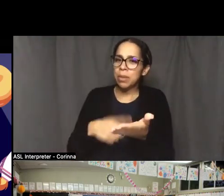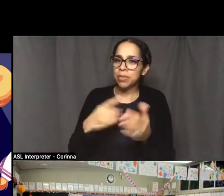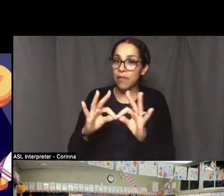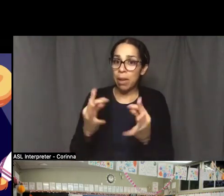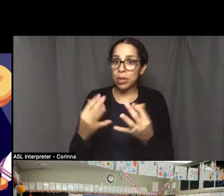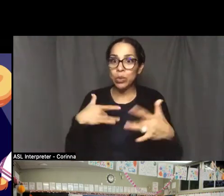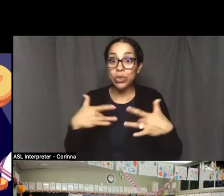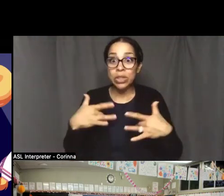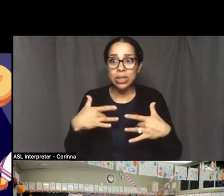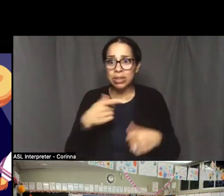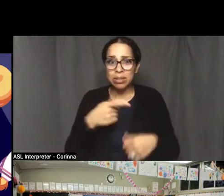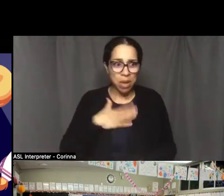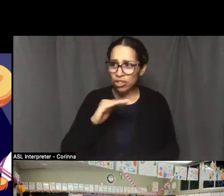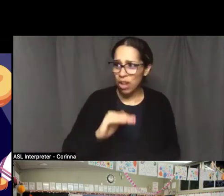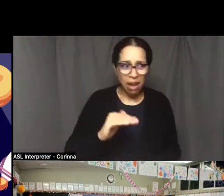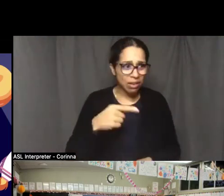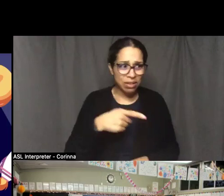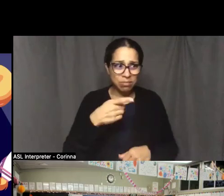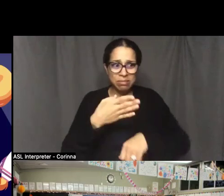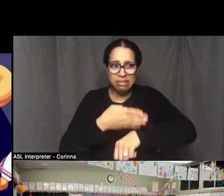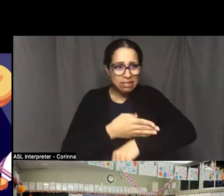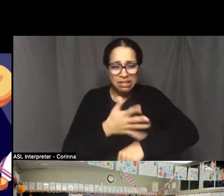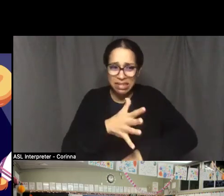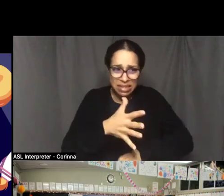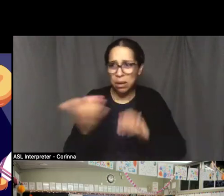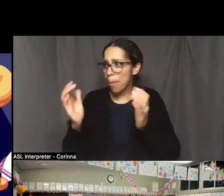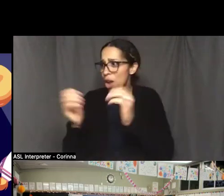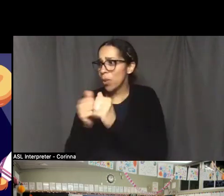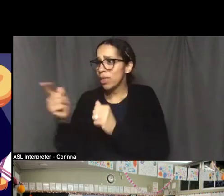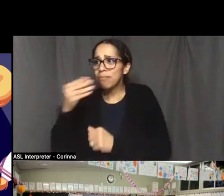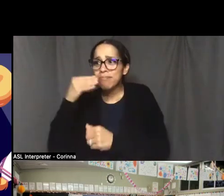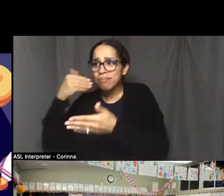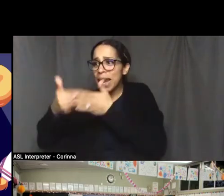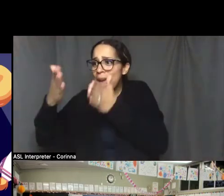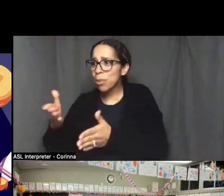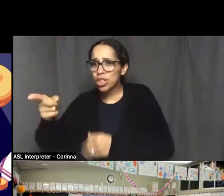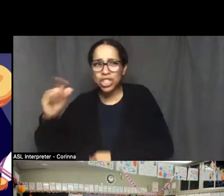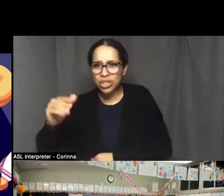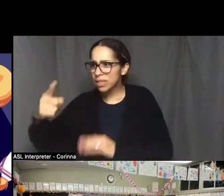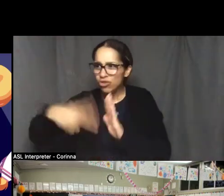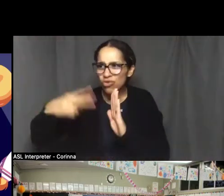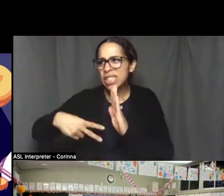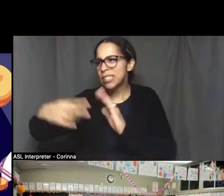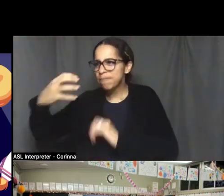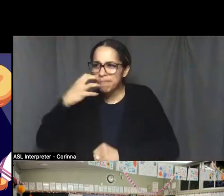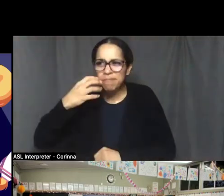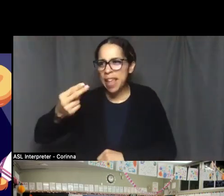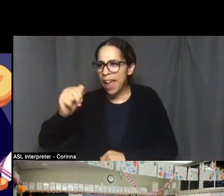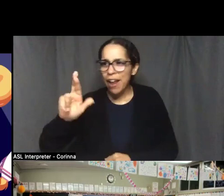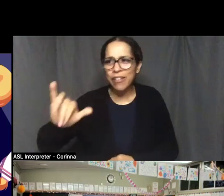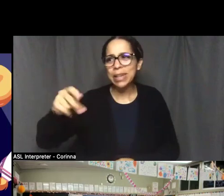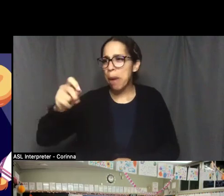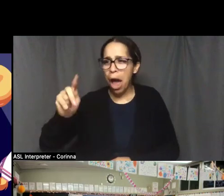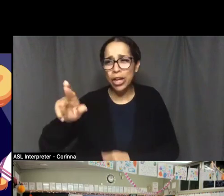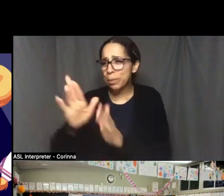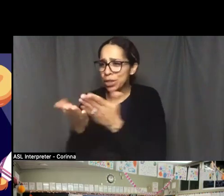comparing their child to their neighbor's children, and what their neighbor's children is reading Harry Potter. Why isn't my kid reading Harry Potter? We always like